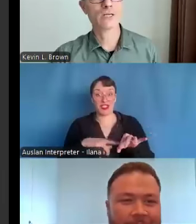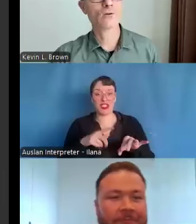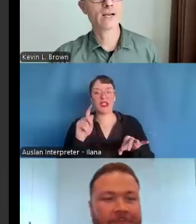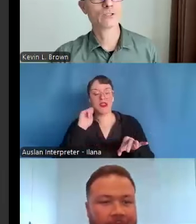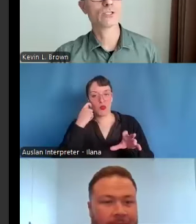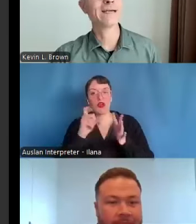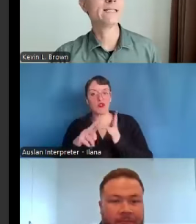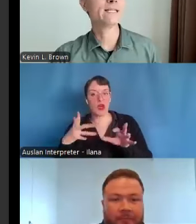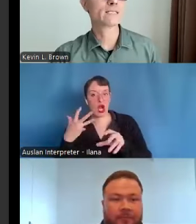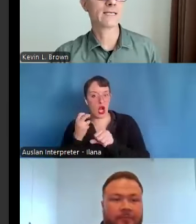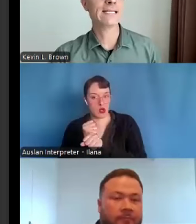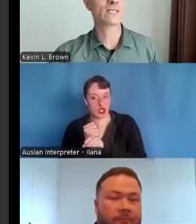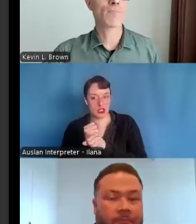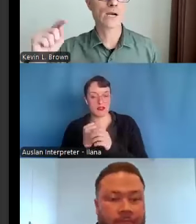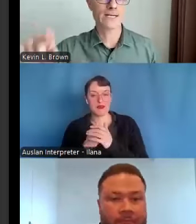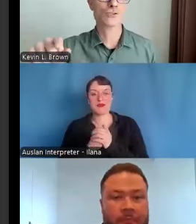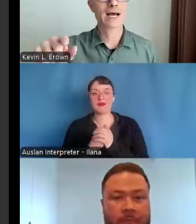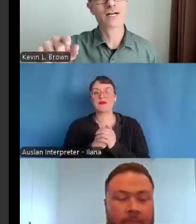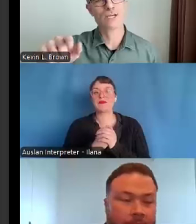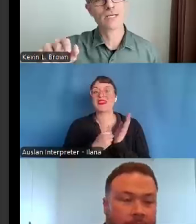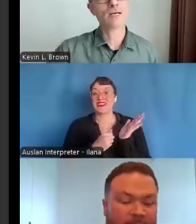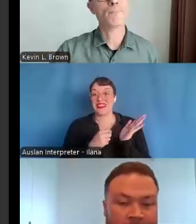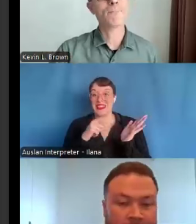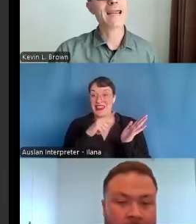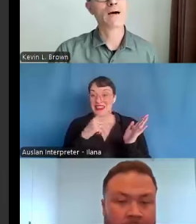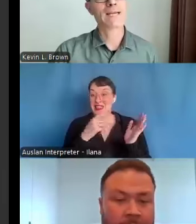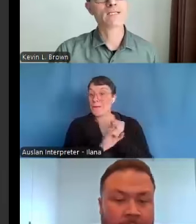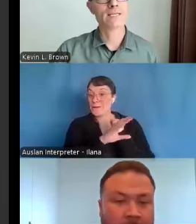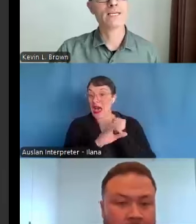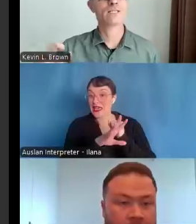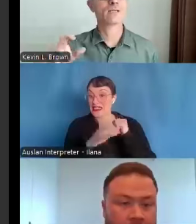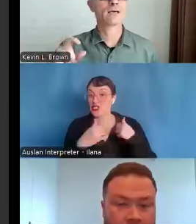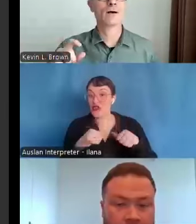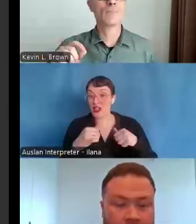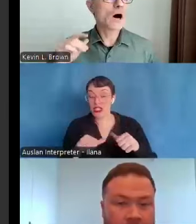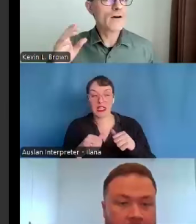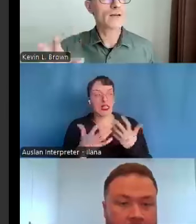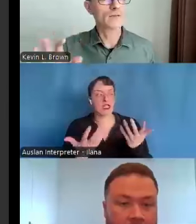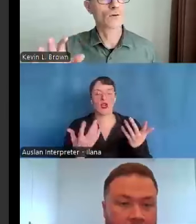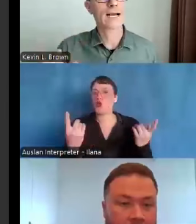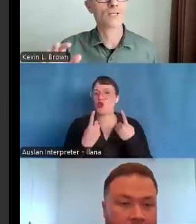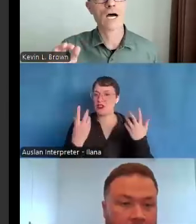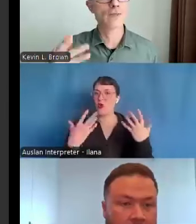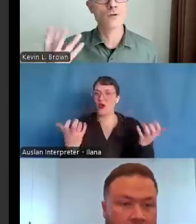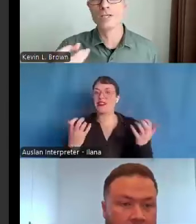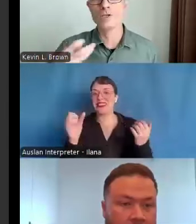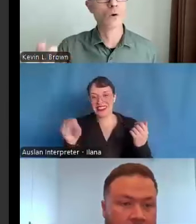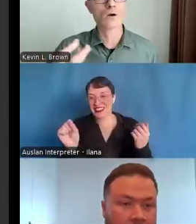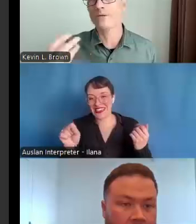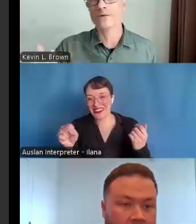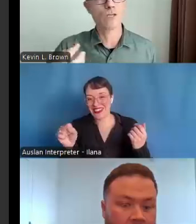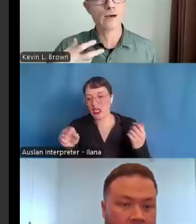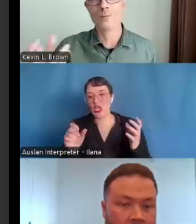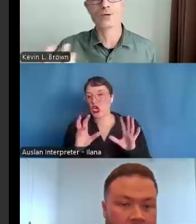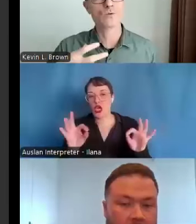you, Melinda. Great question. So in this marketing strategy, the main audience is often correct, not those that you work